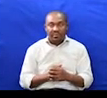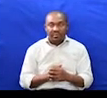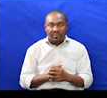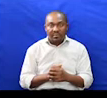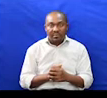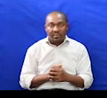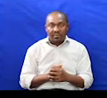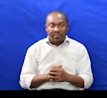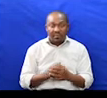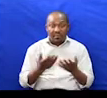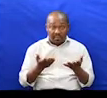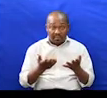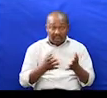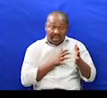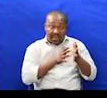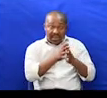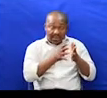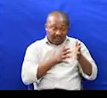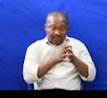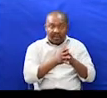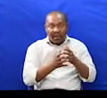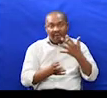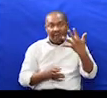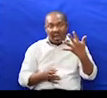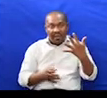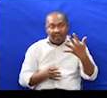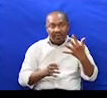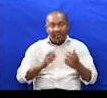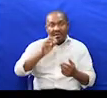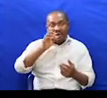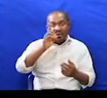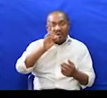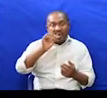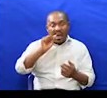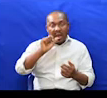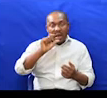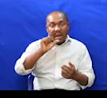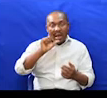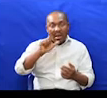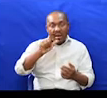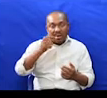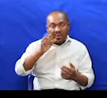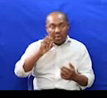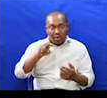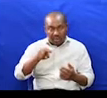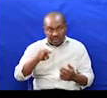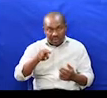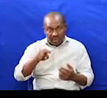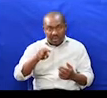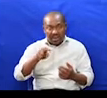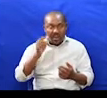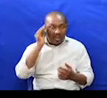Okay? State 5 Dalton's atomic theories. Clear? And the final